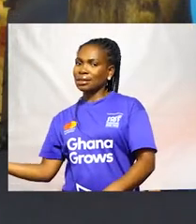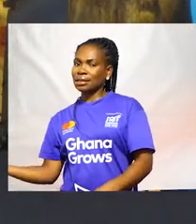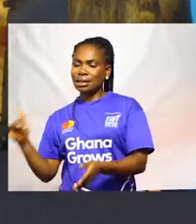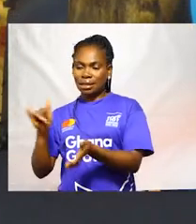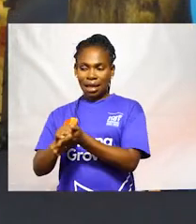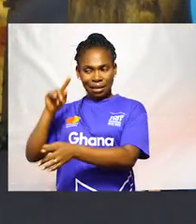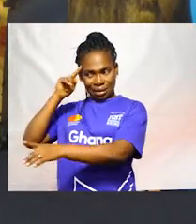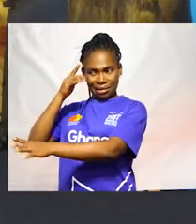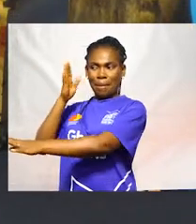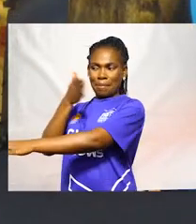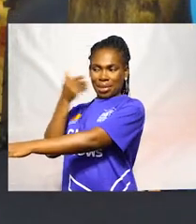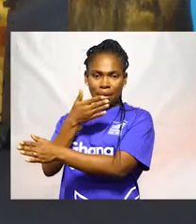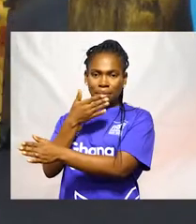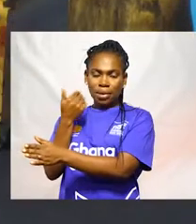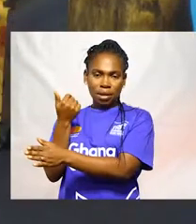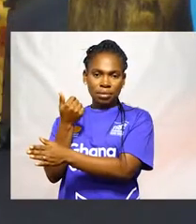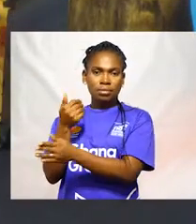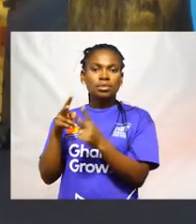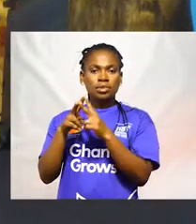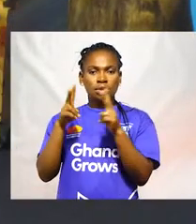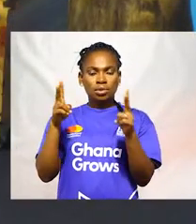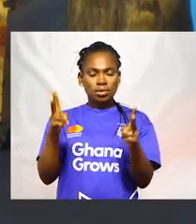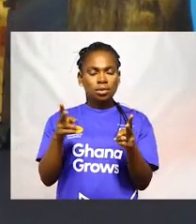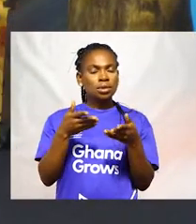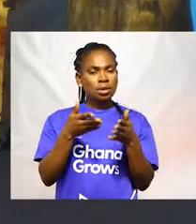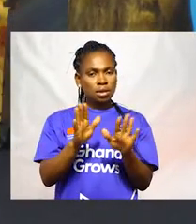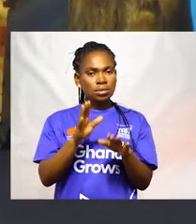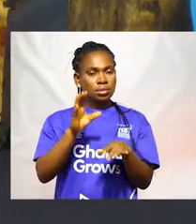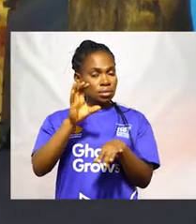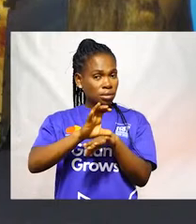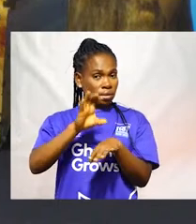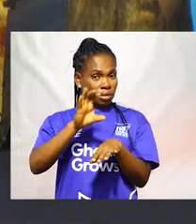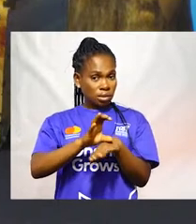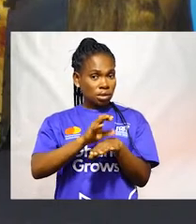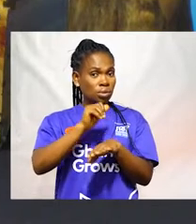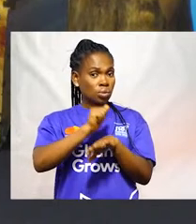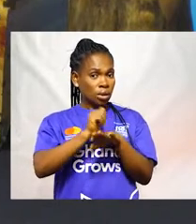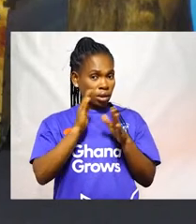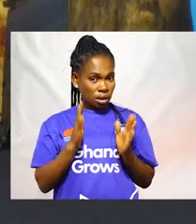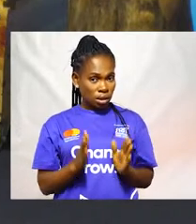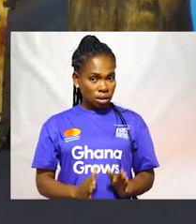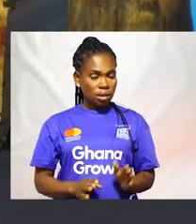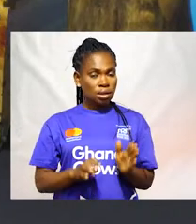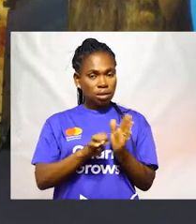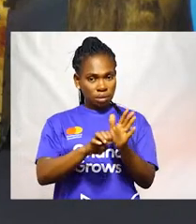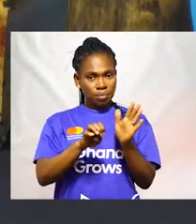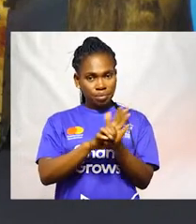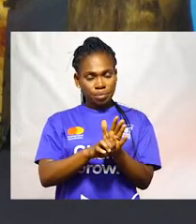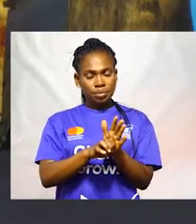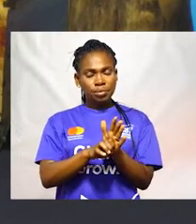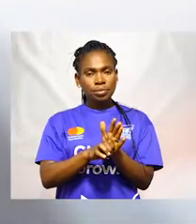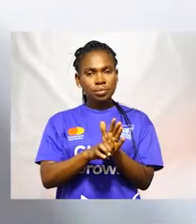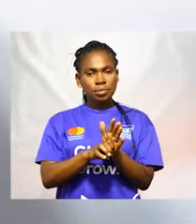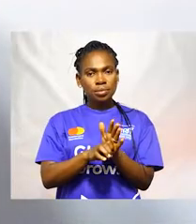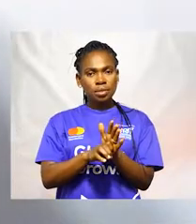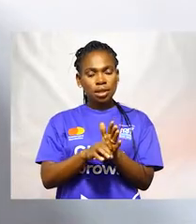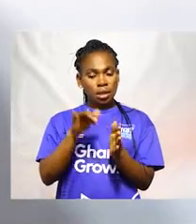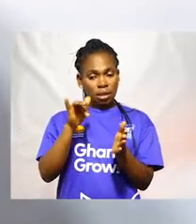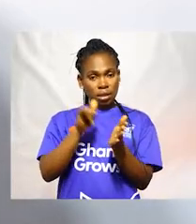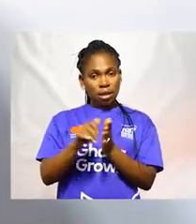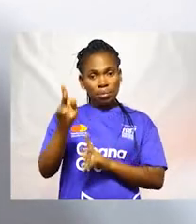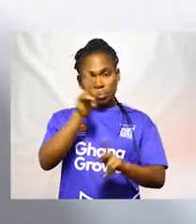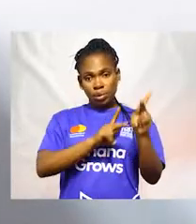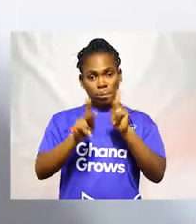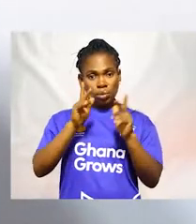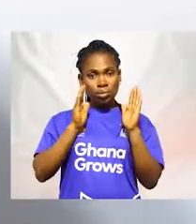is better. So let me go back to church. I tell church workers, for instance, the people we